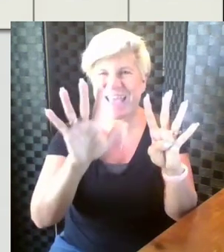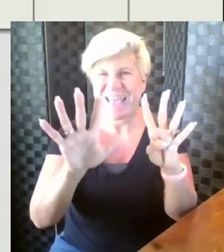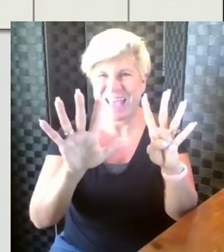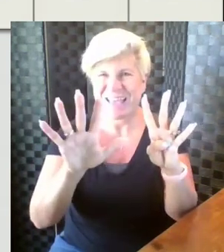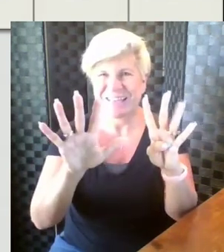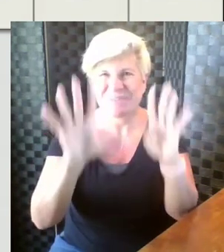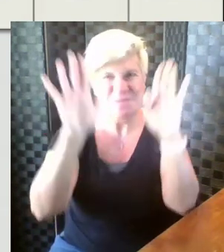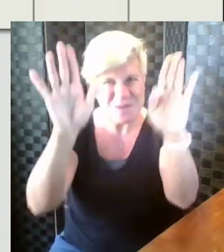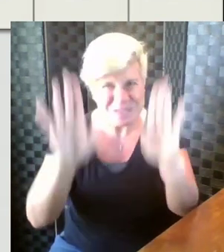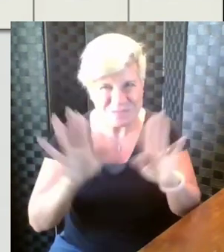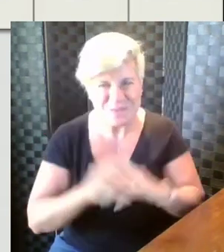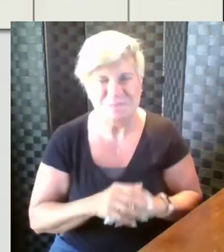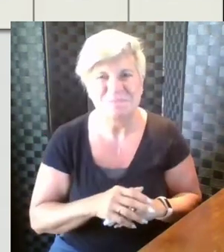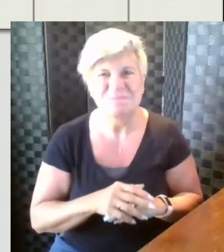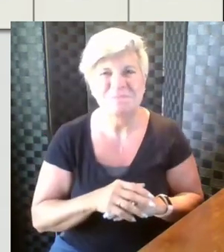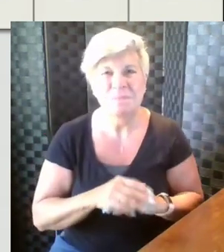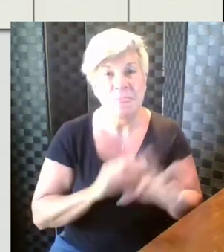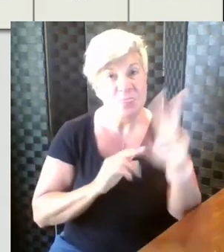5,